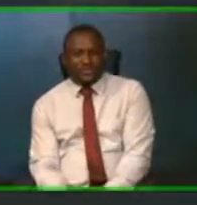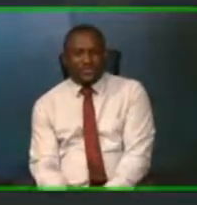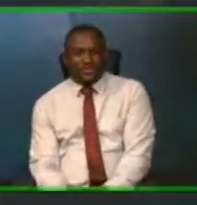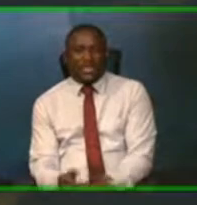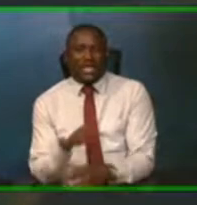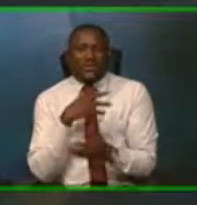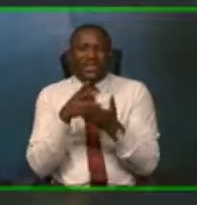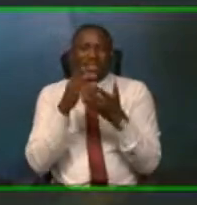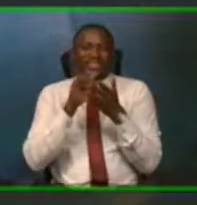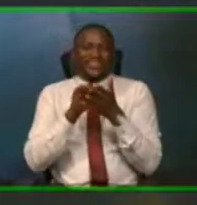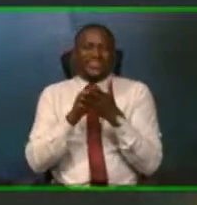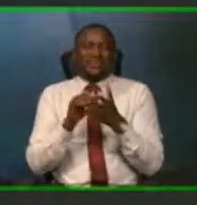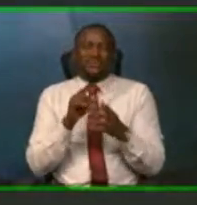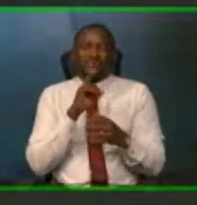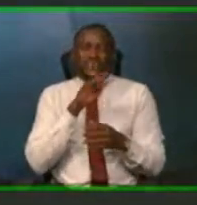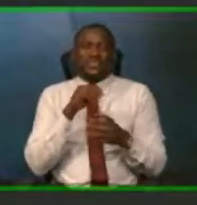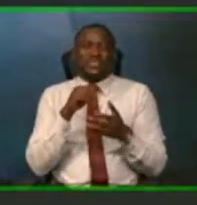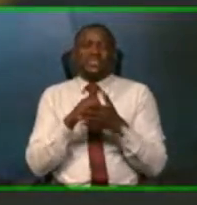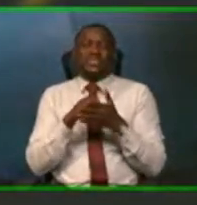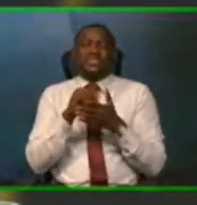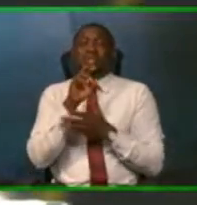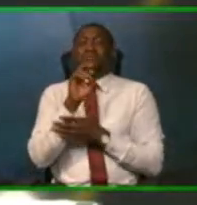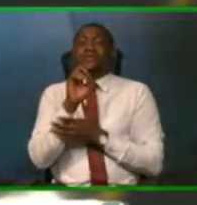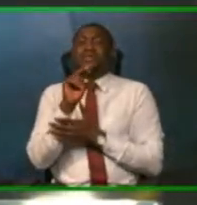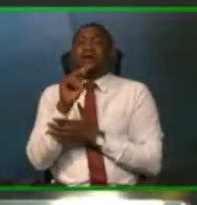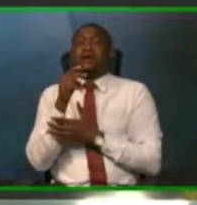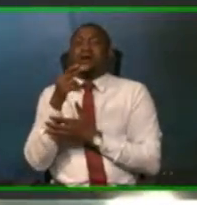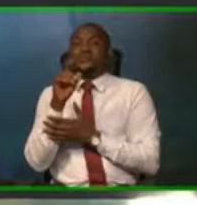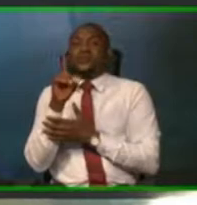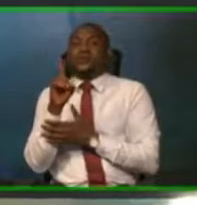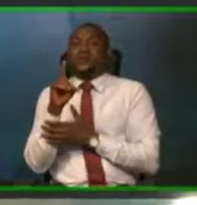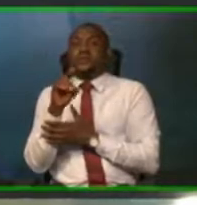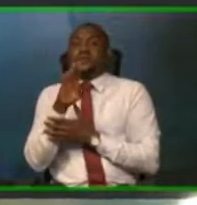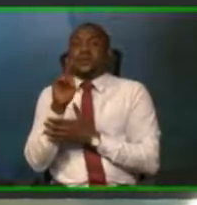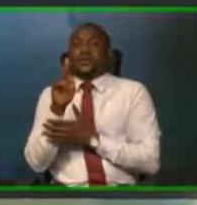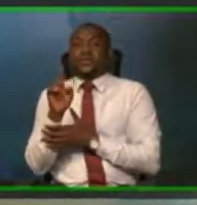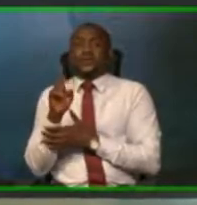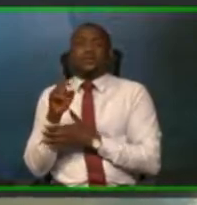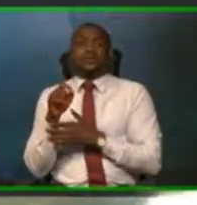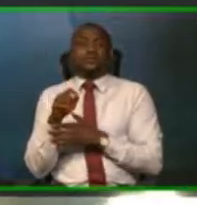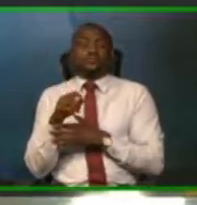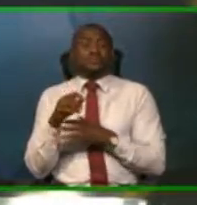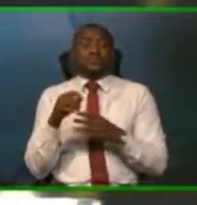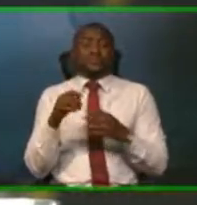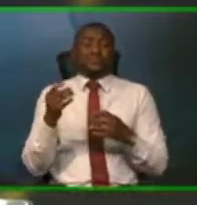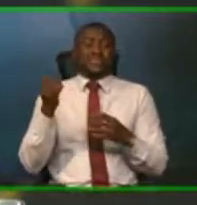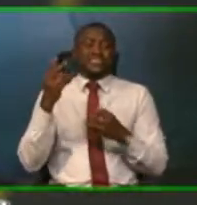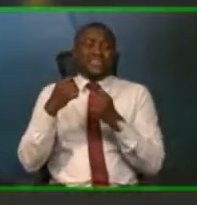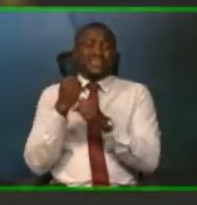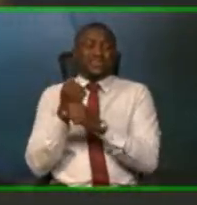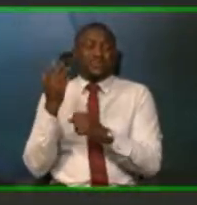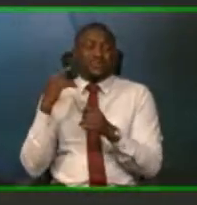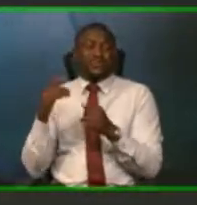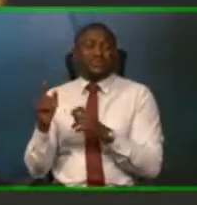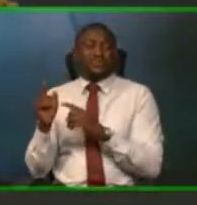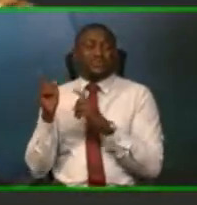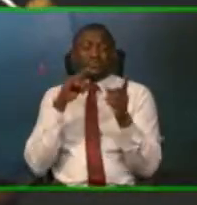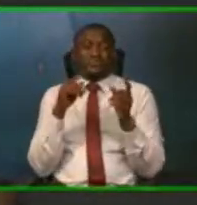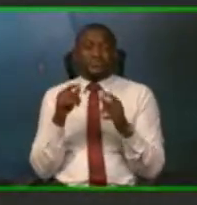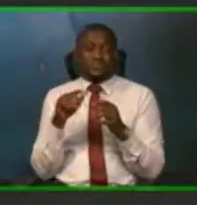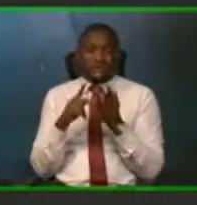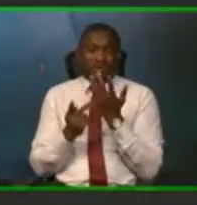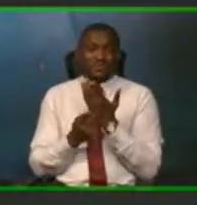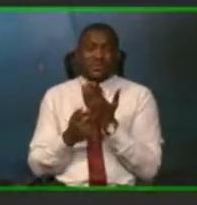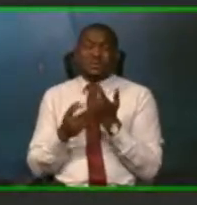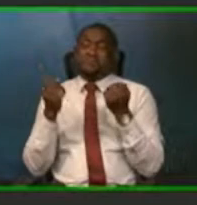that practically in a Reinhard Bonnke crusade many years ago. I was in that crusade. You may have heard my story. Thousands of